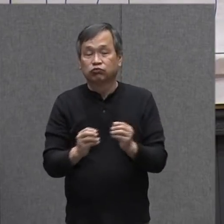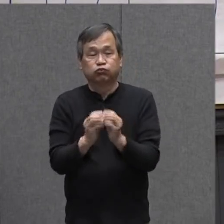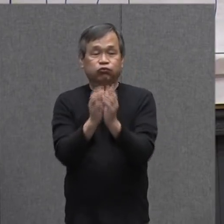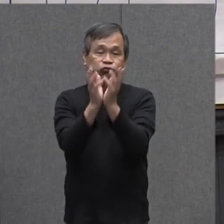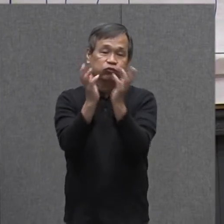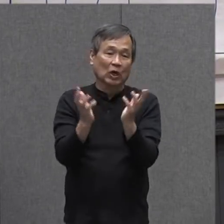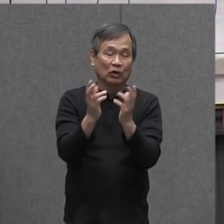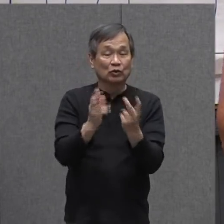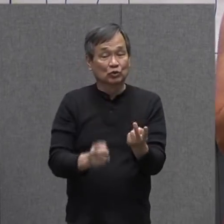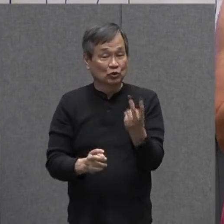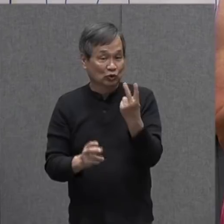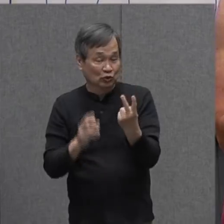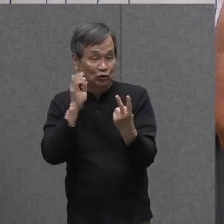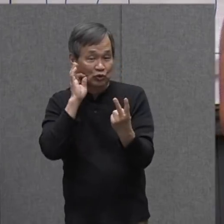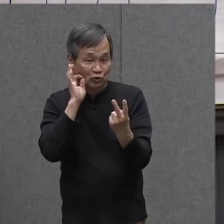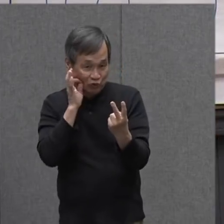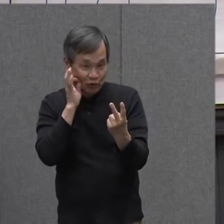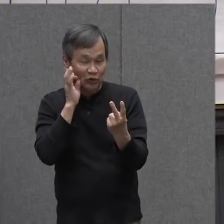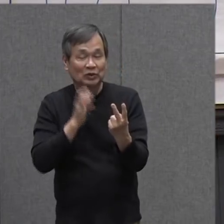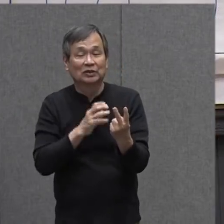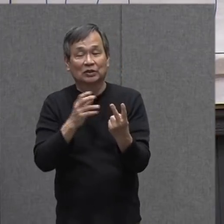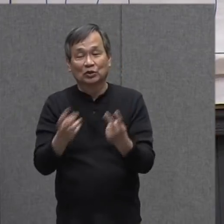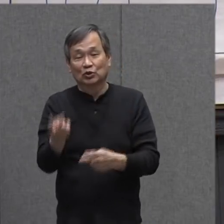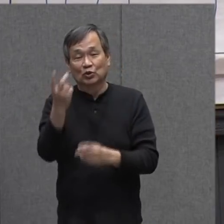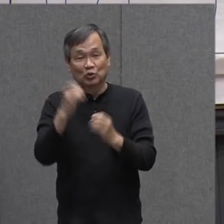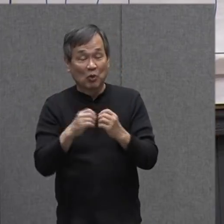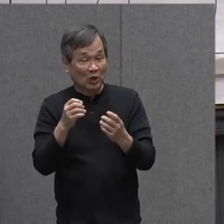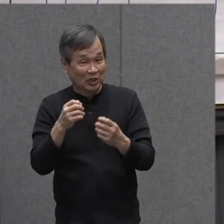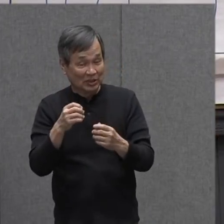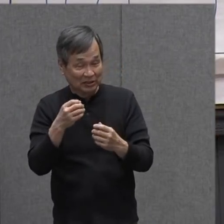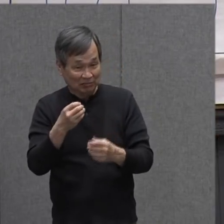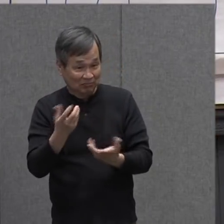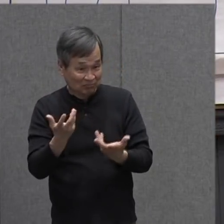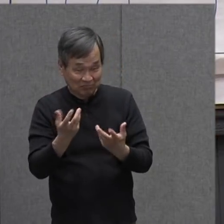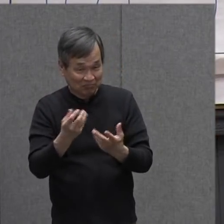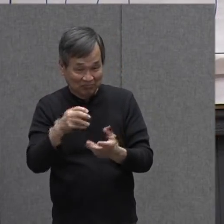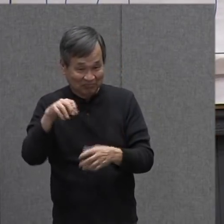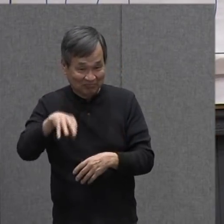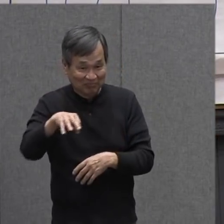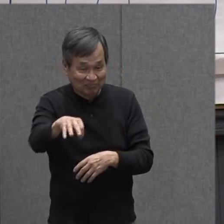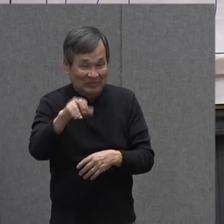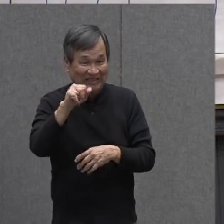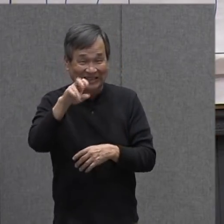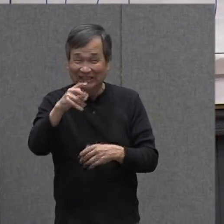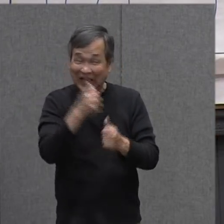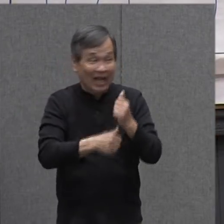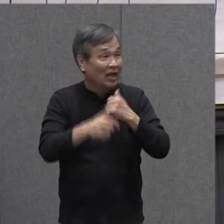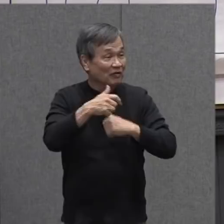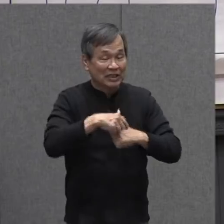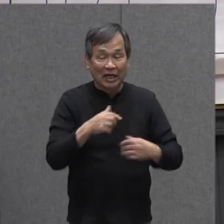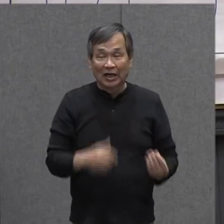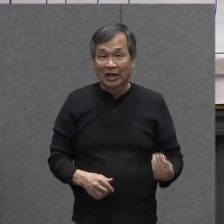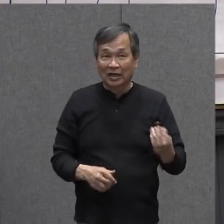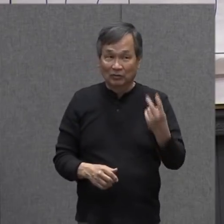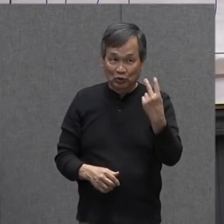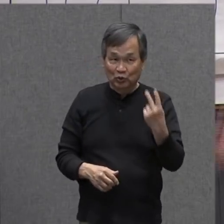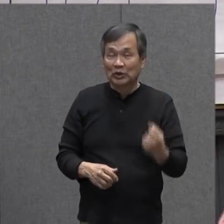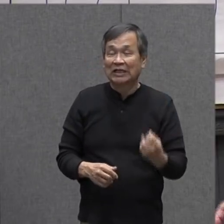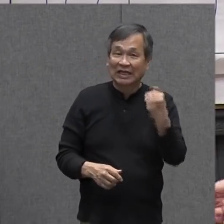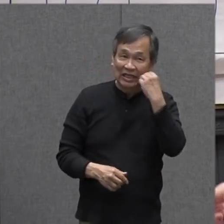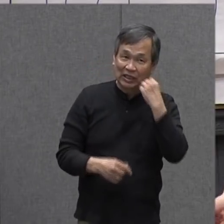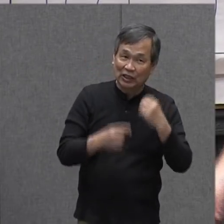Because this one is the smallest. 2/10 is smaller than all the rest. I can tell because the denominator has